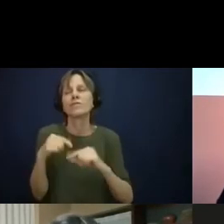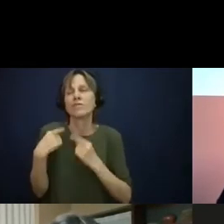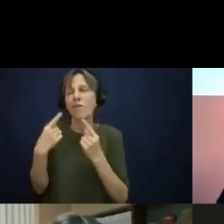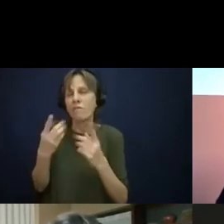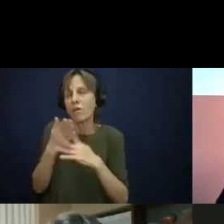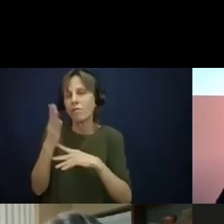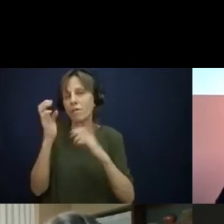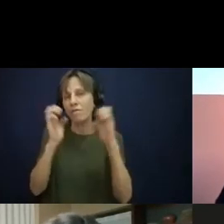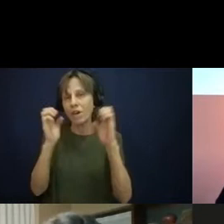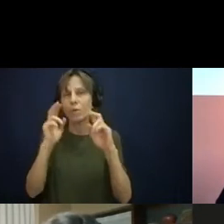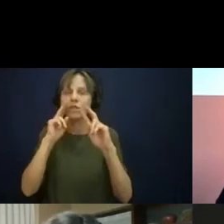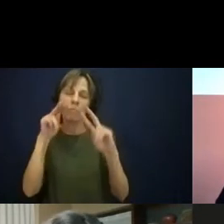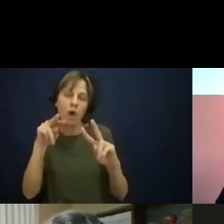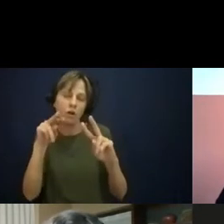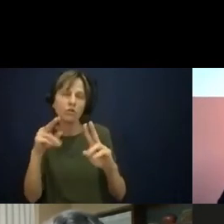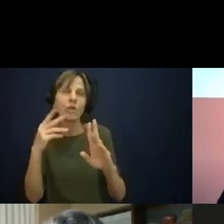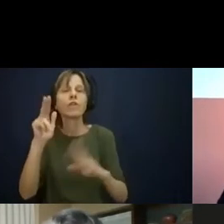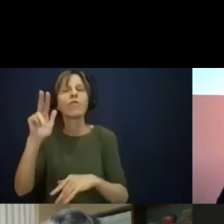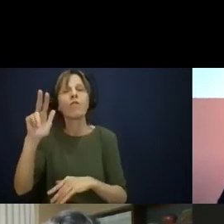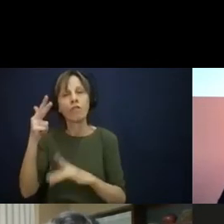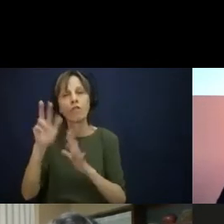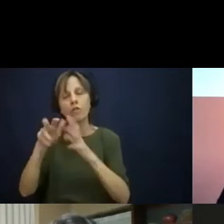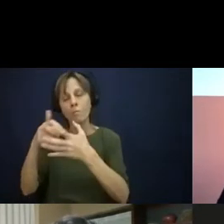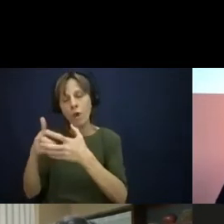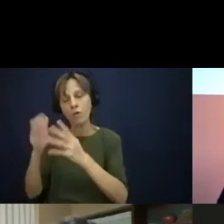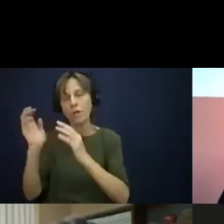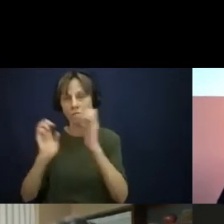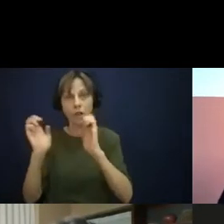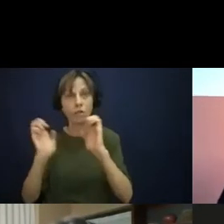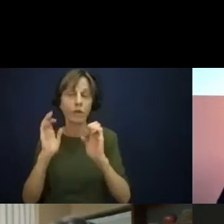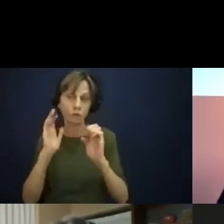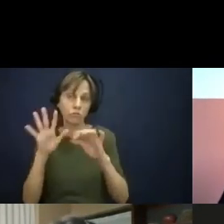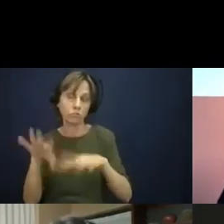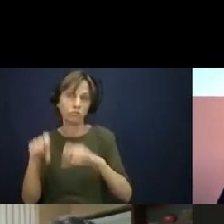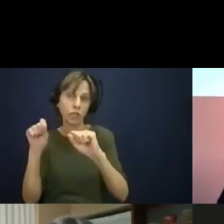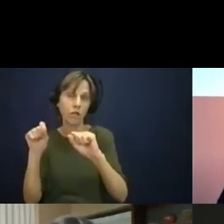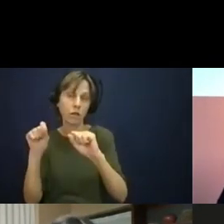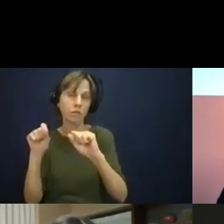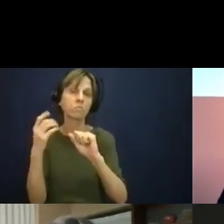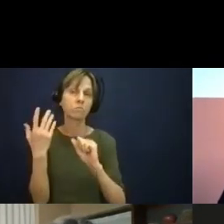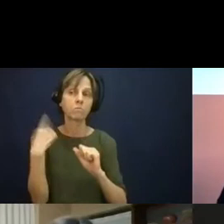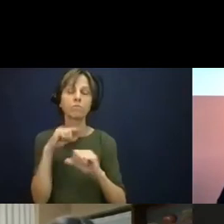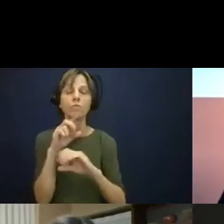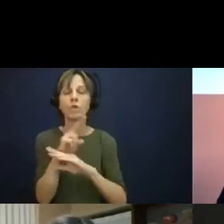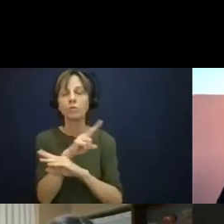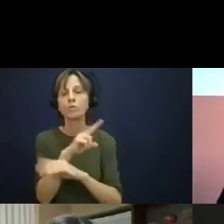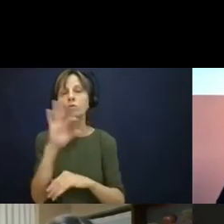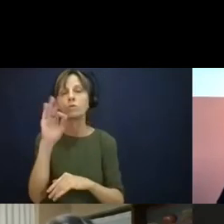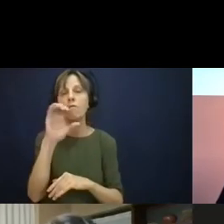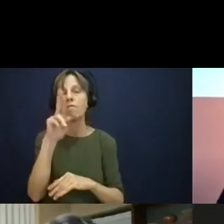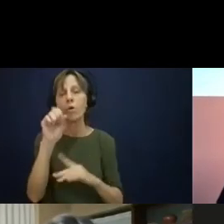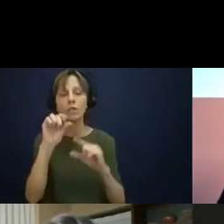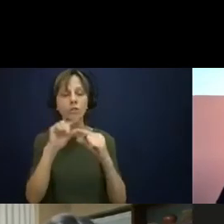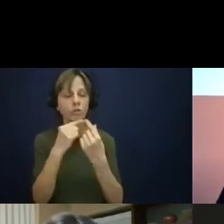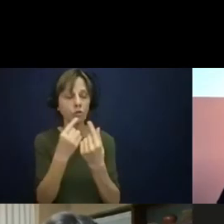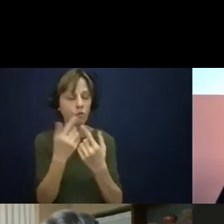do have third-party evaluations conducted. And so we use focus group and key